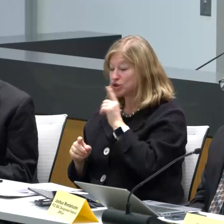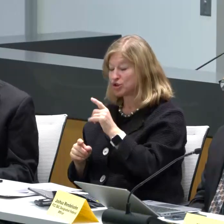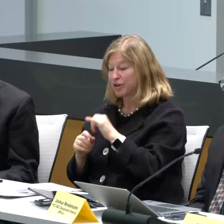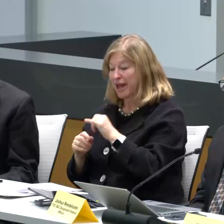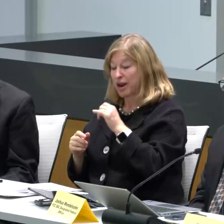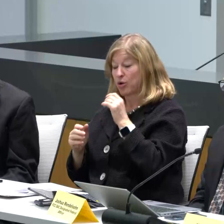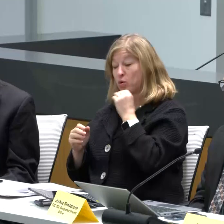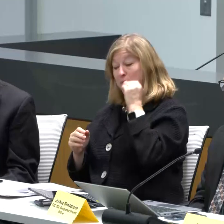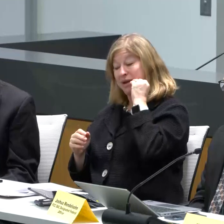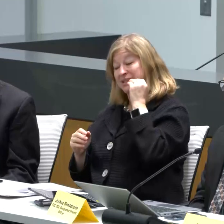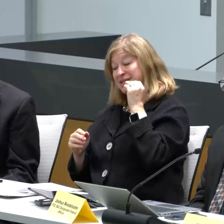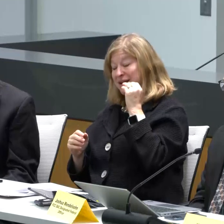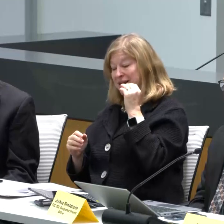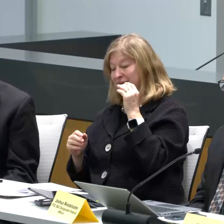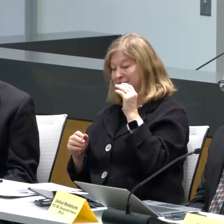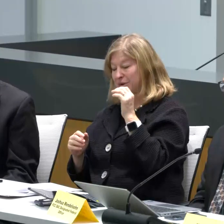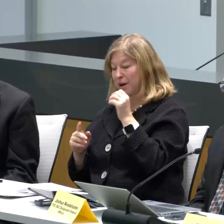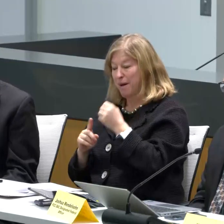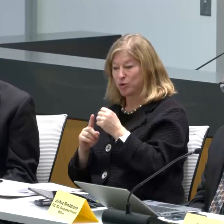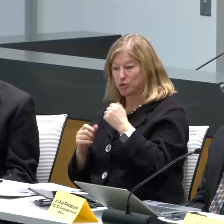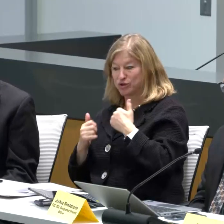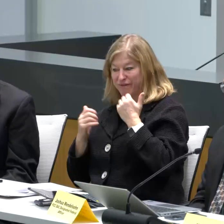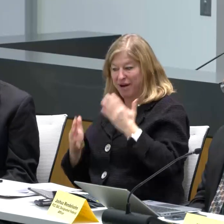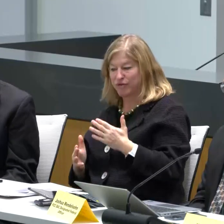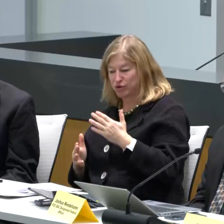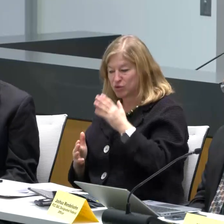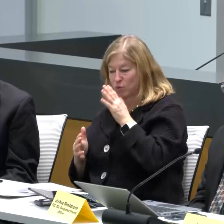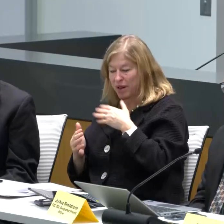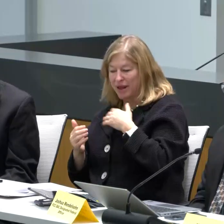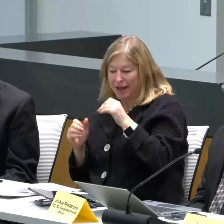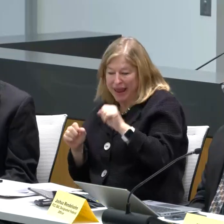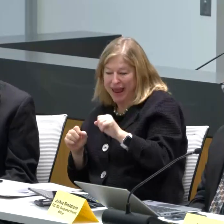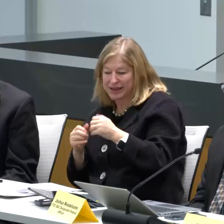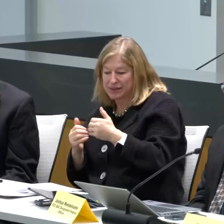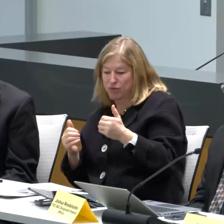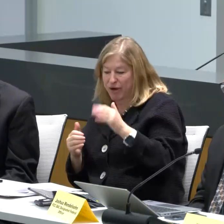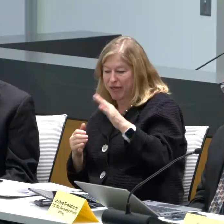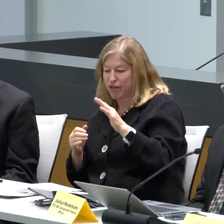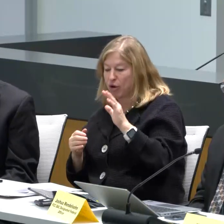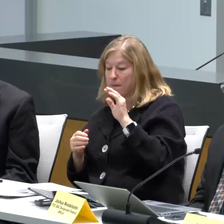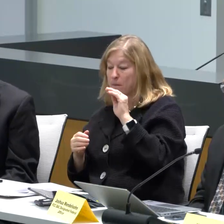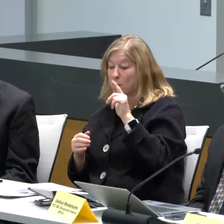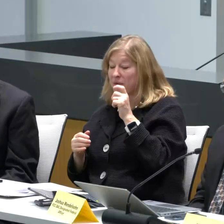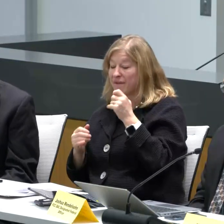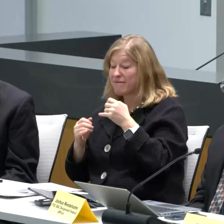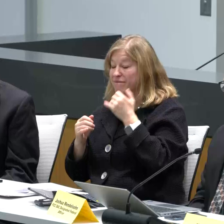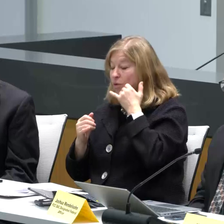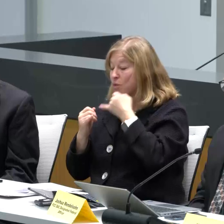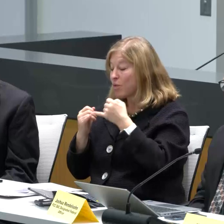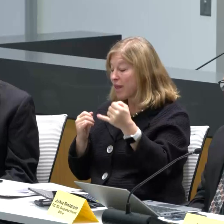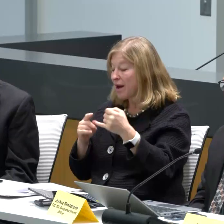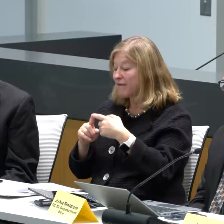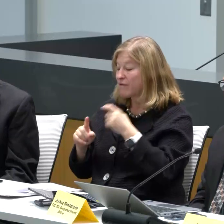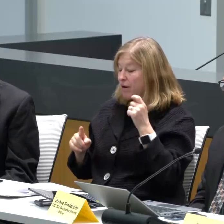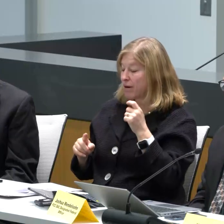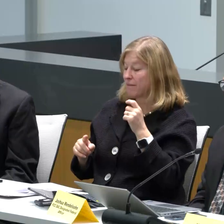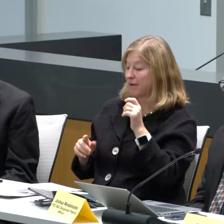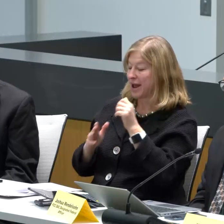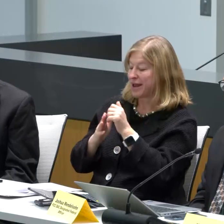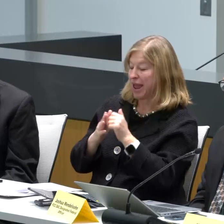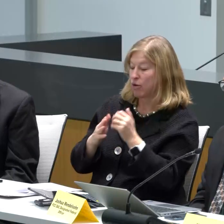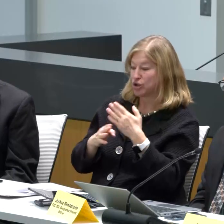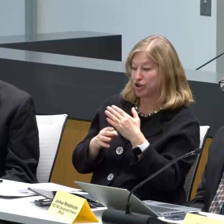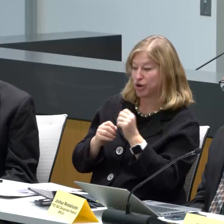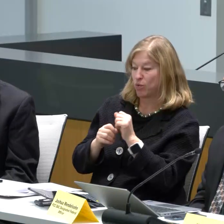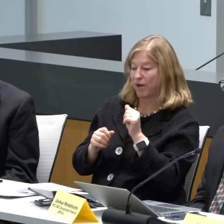separation provisions in order to ensure that domestic abuse survivors have the ability to separate their mobile